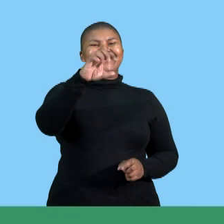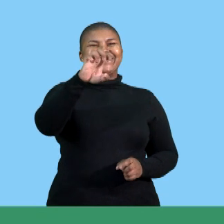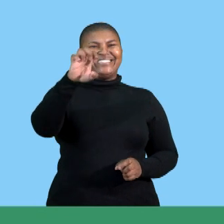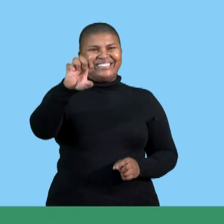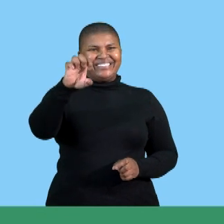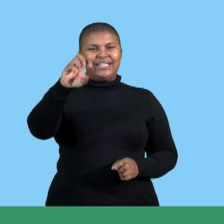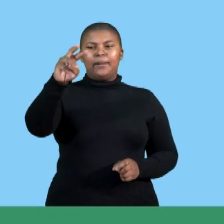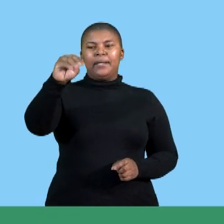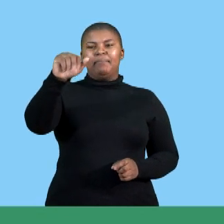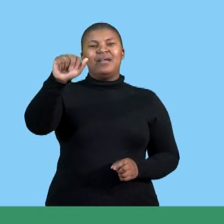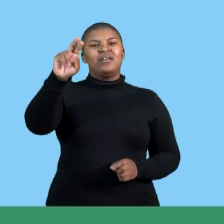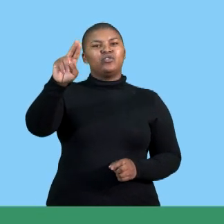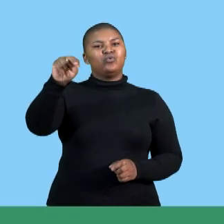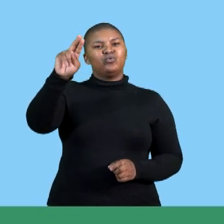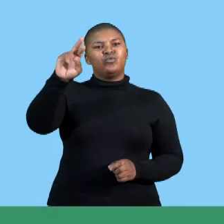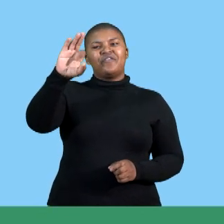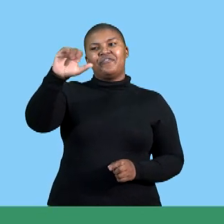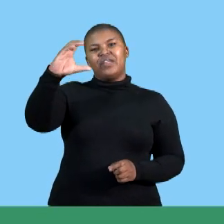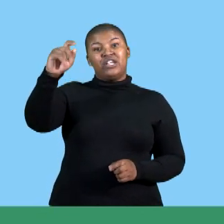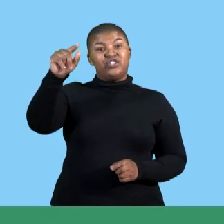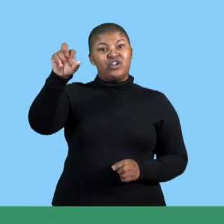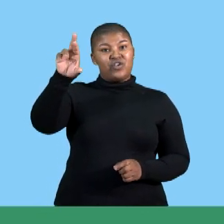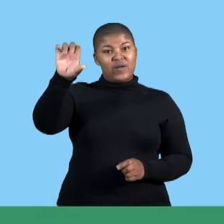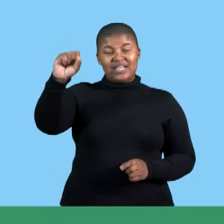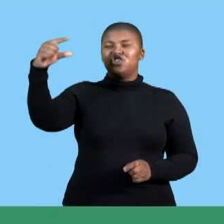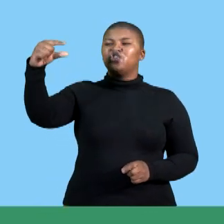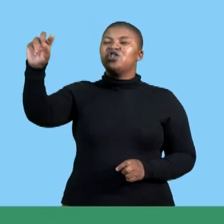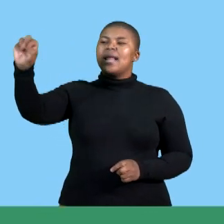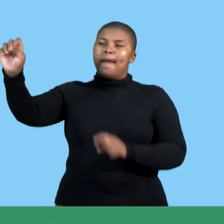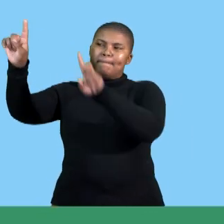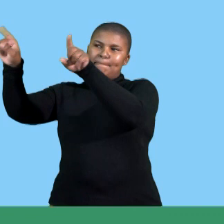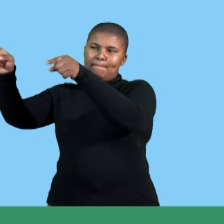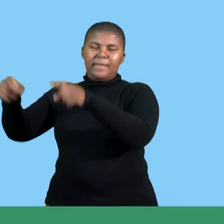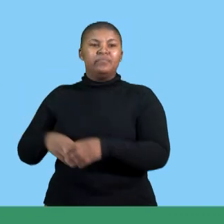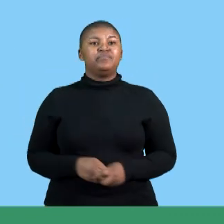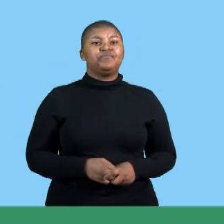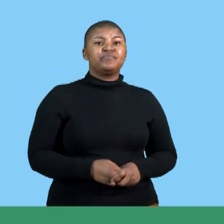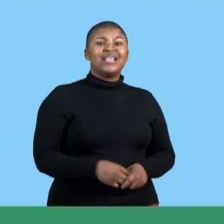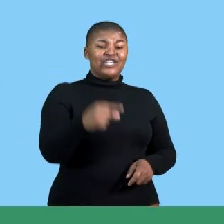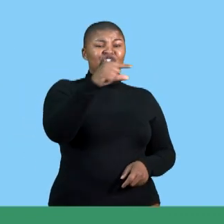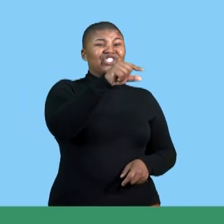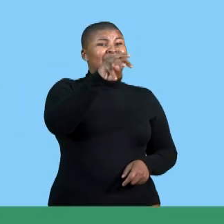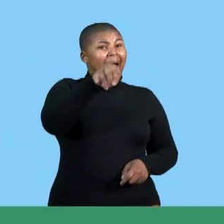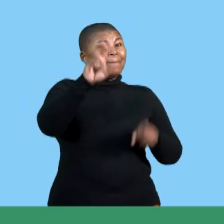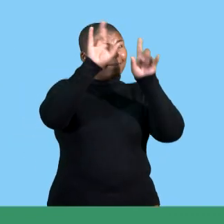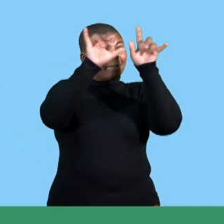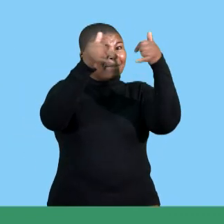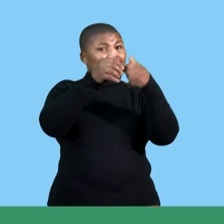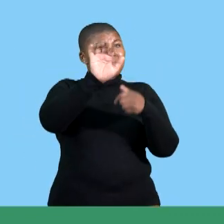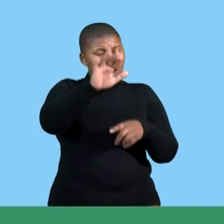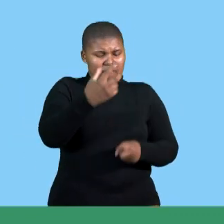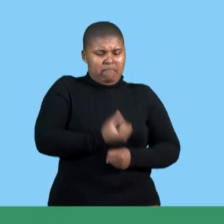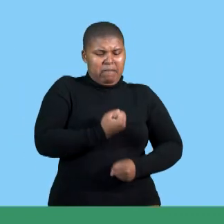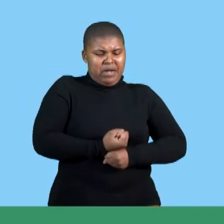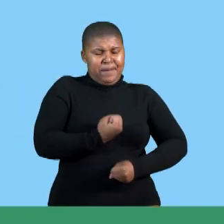GM. GE Manufacturers produces quality ladies and gentlemen clothes.